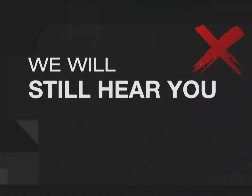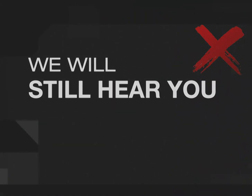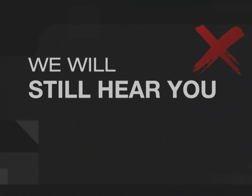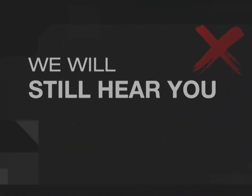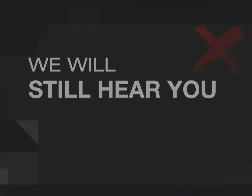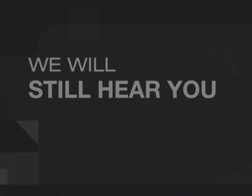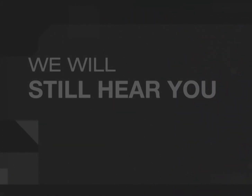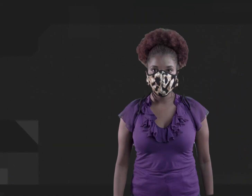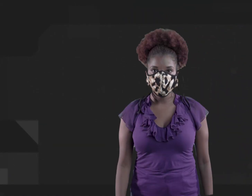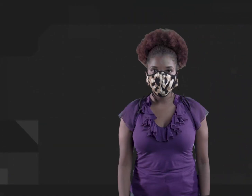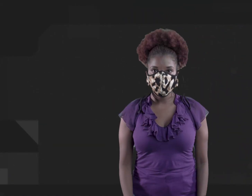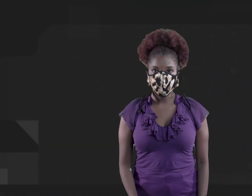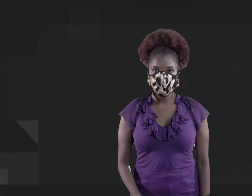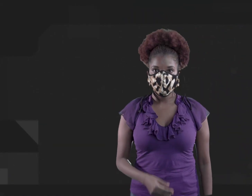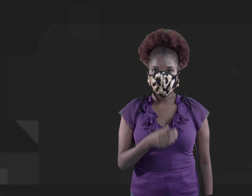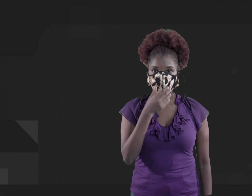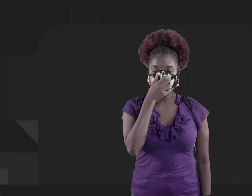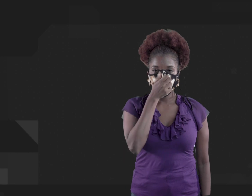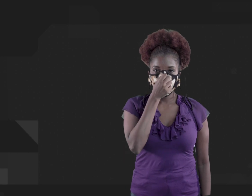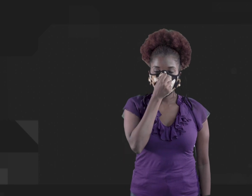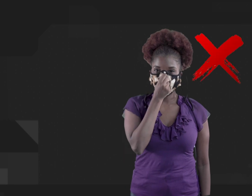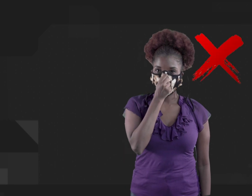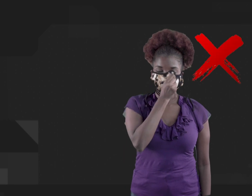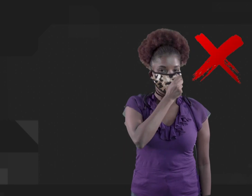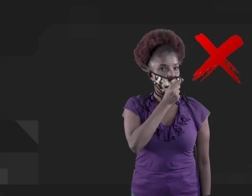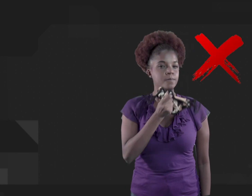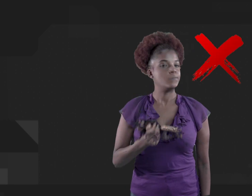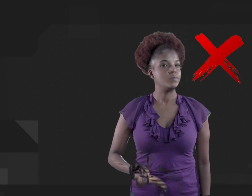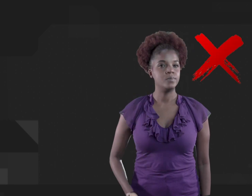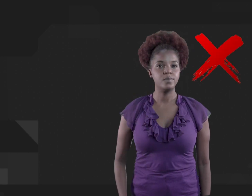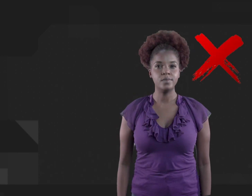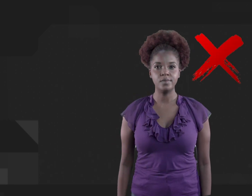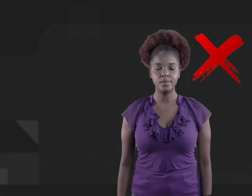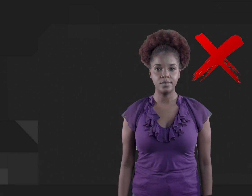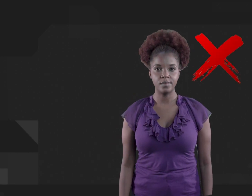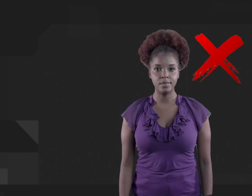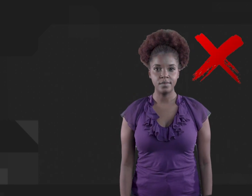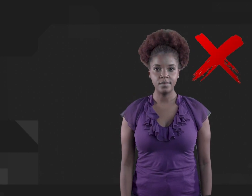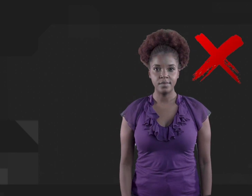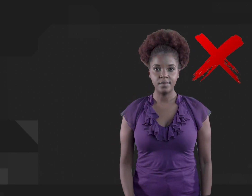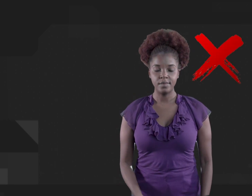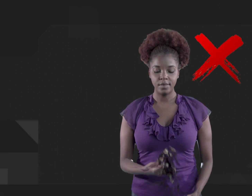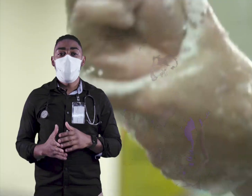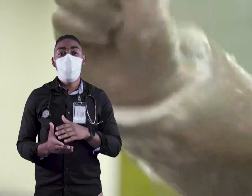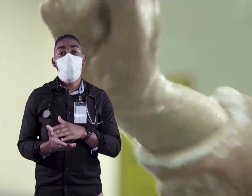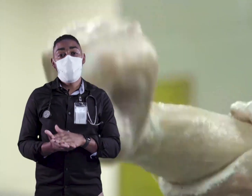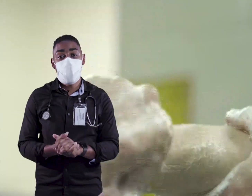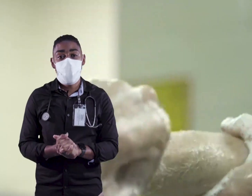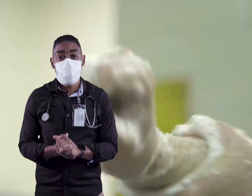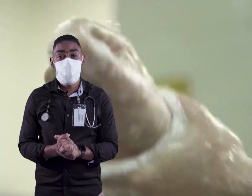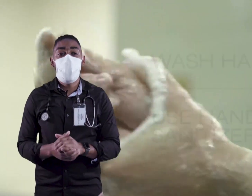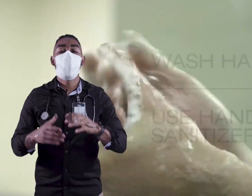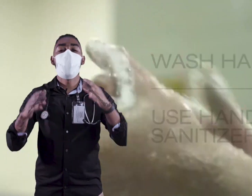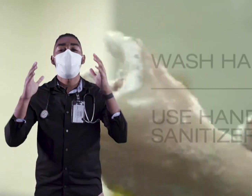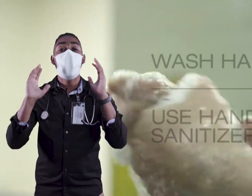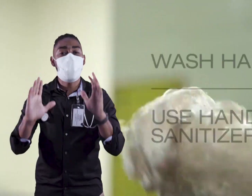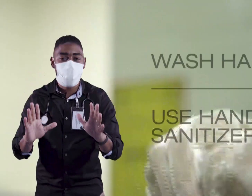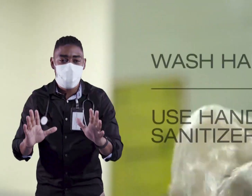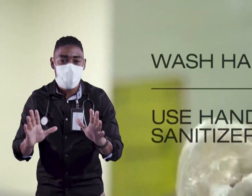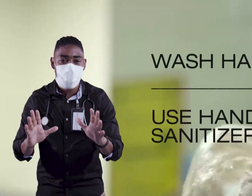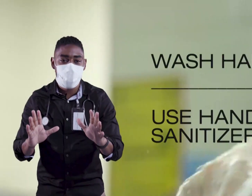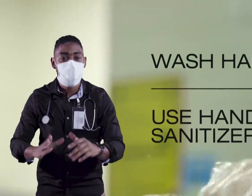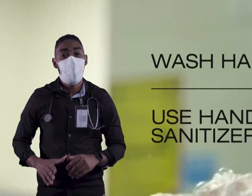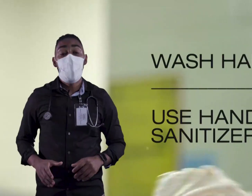you. When you're removing a mask, try not to touch the front of the mask. If you do, remember to wash your hands or use